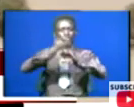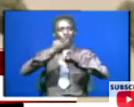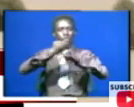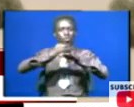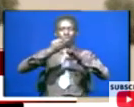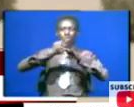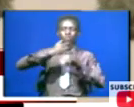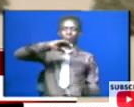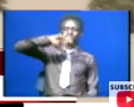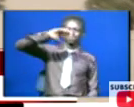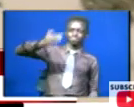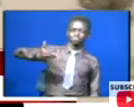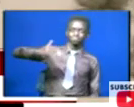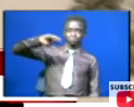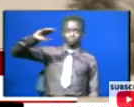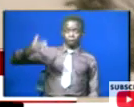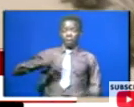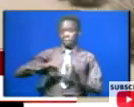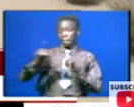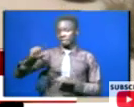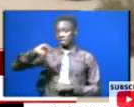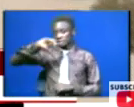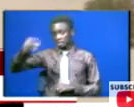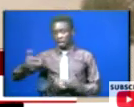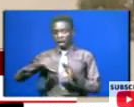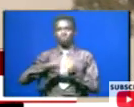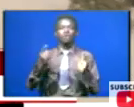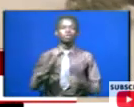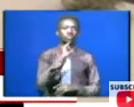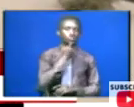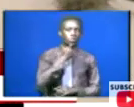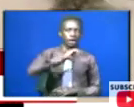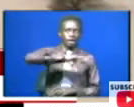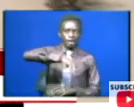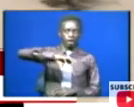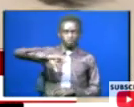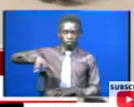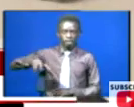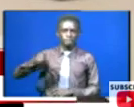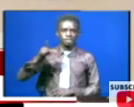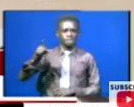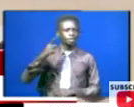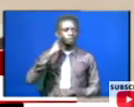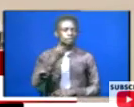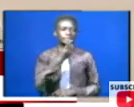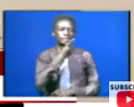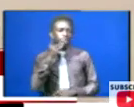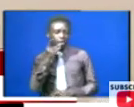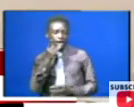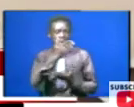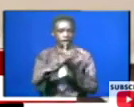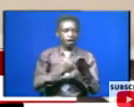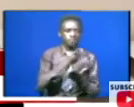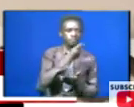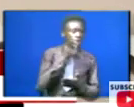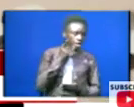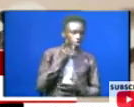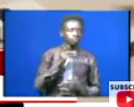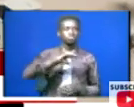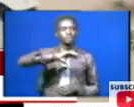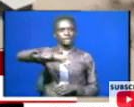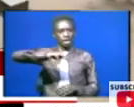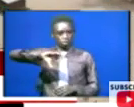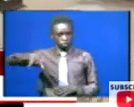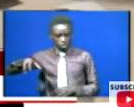this town in Turkana County, classified as an arid and semi-arid lands county, is sitting on